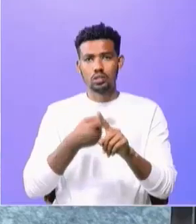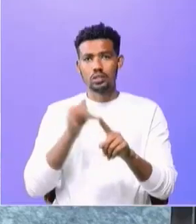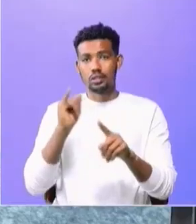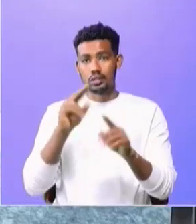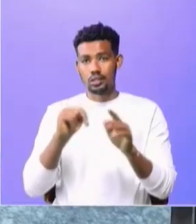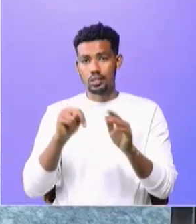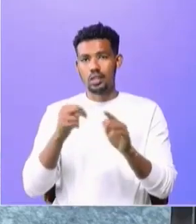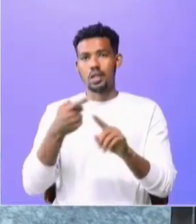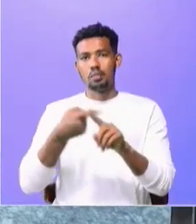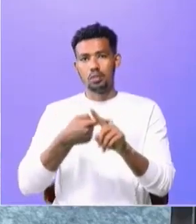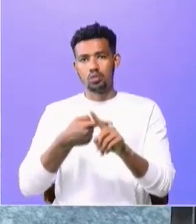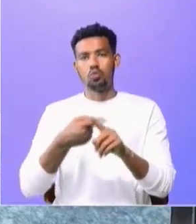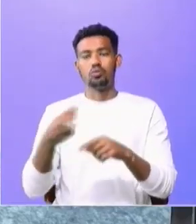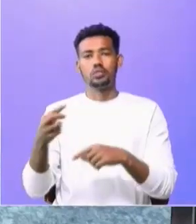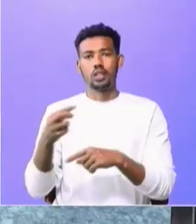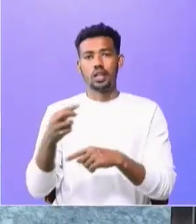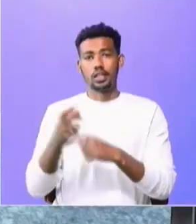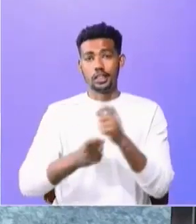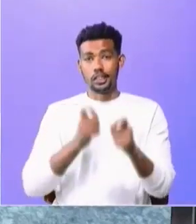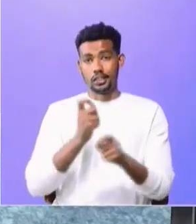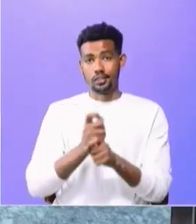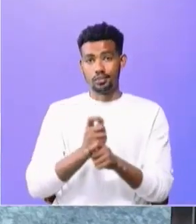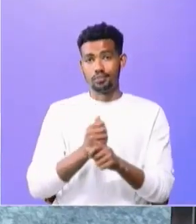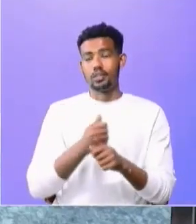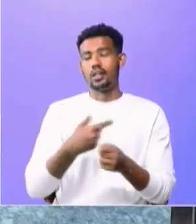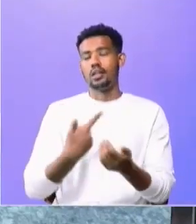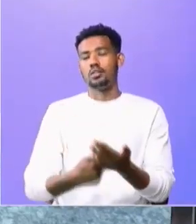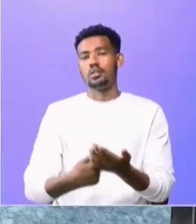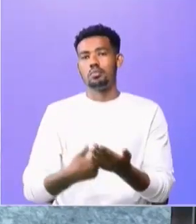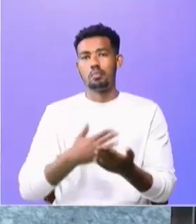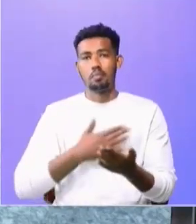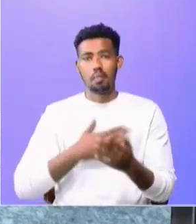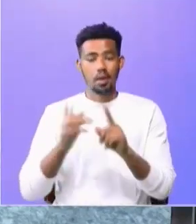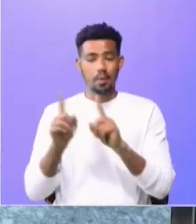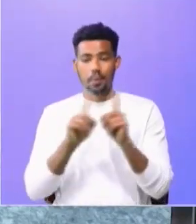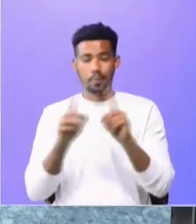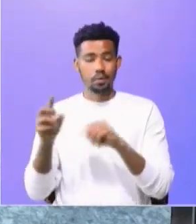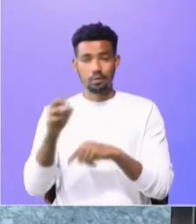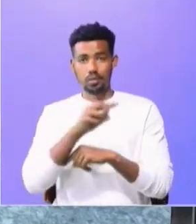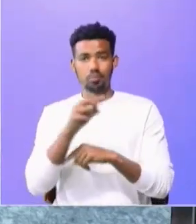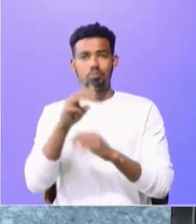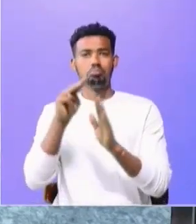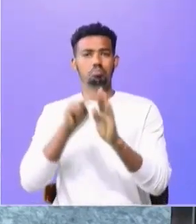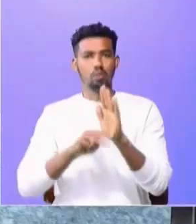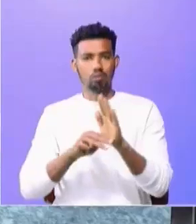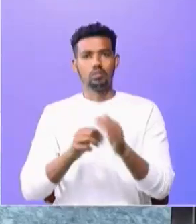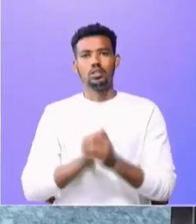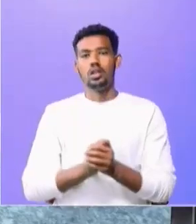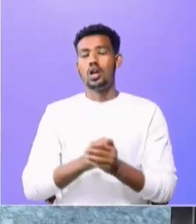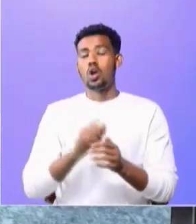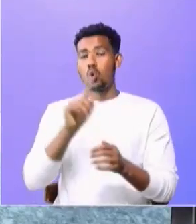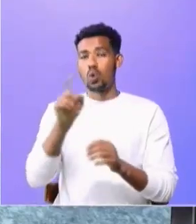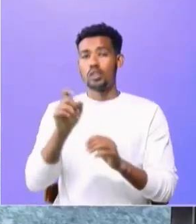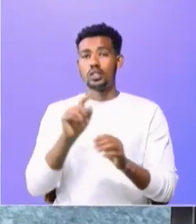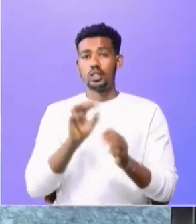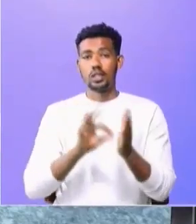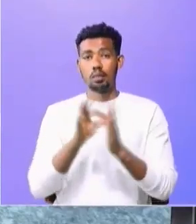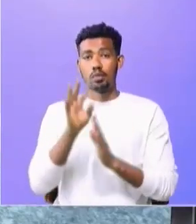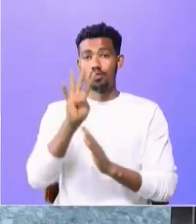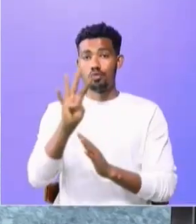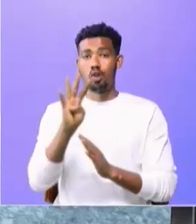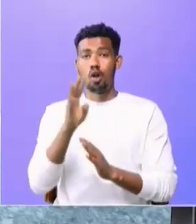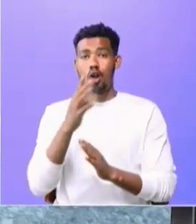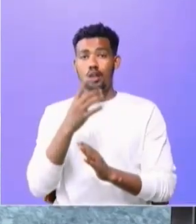the year. So we can say my birthday is in March. Question number 4, the pen is blank